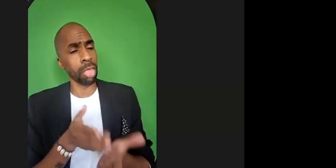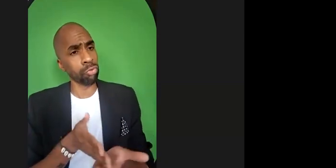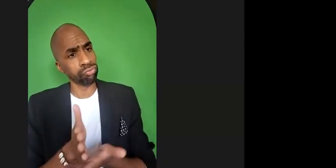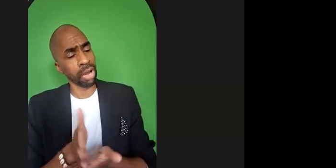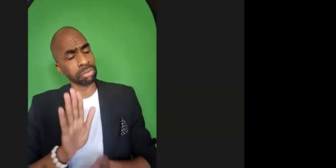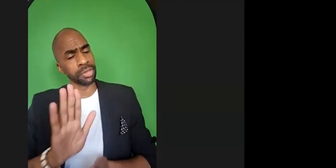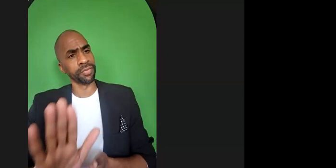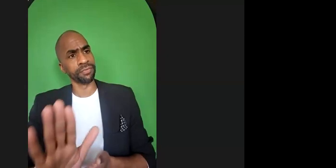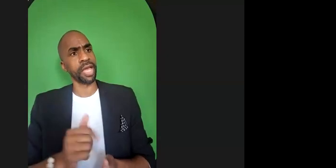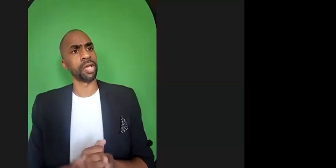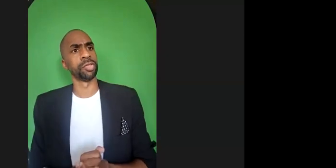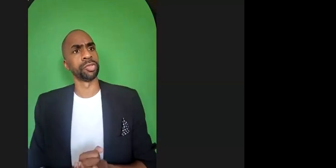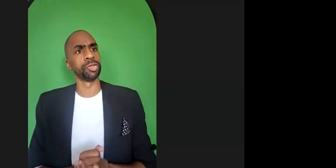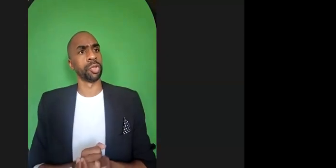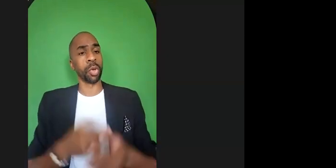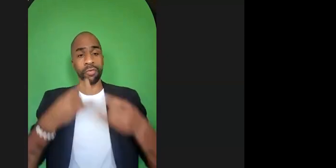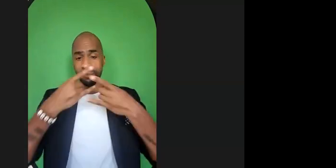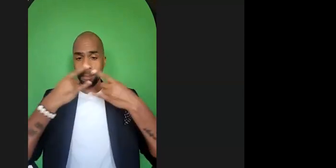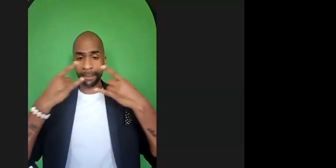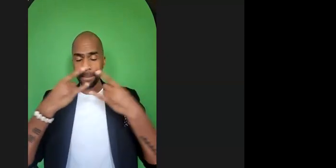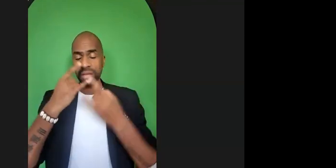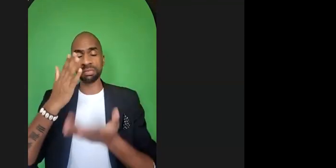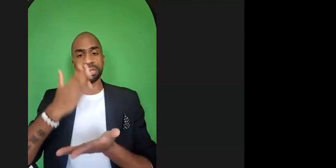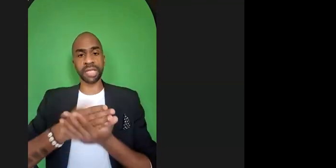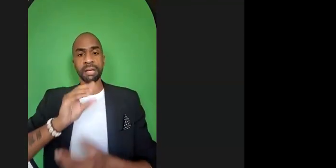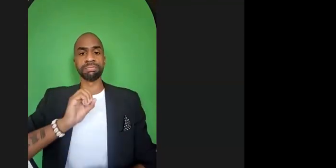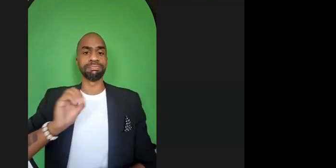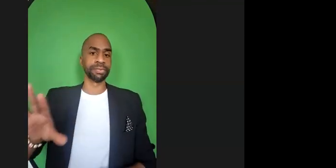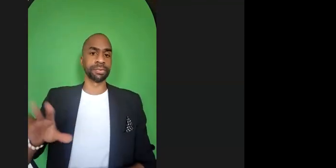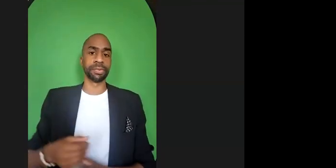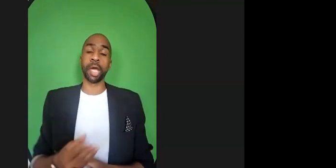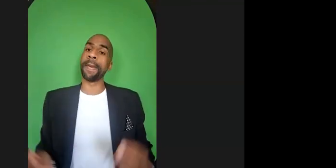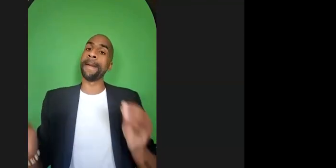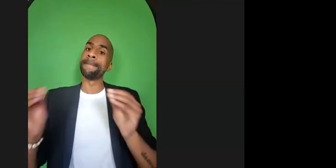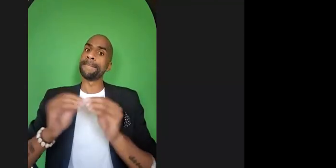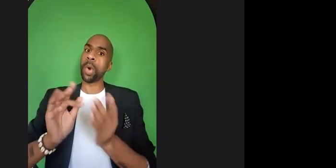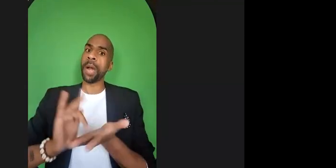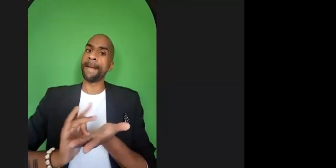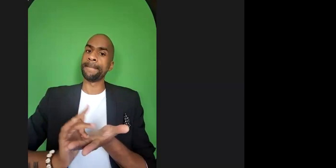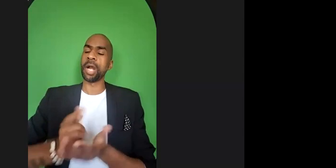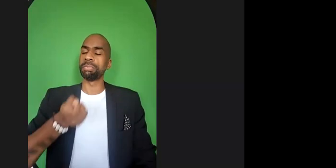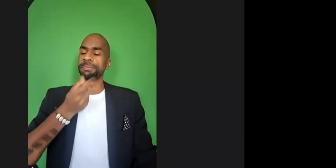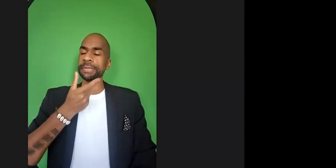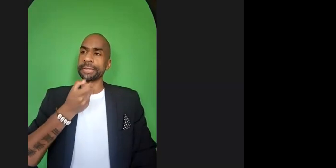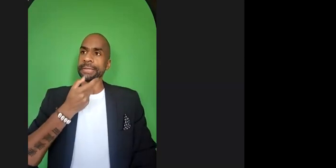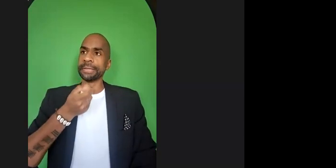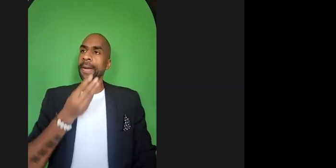treatment, not use the mask, and use more medicines to make sure that they're comfortable and without shortness of breath at that time. And that can